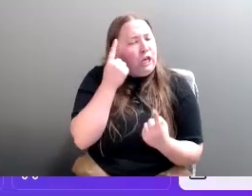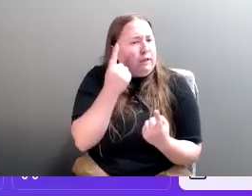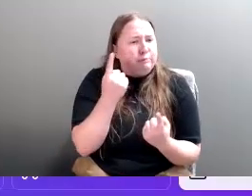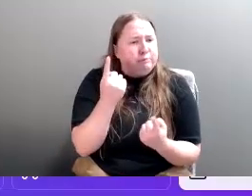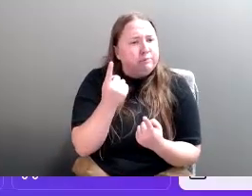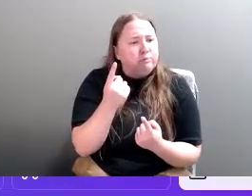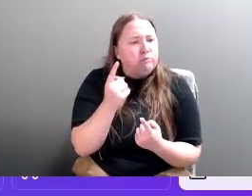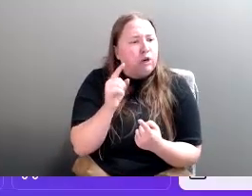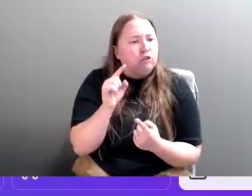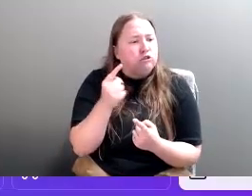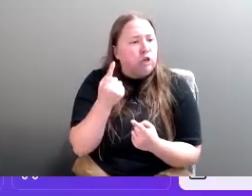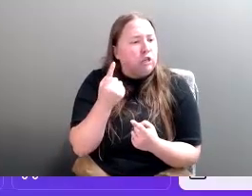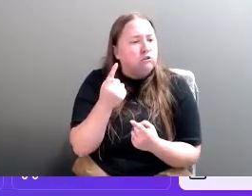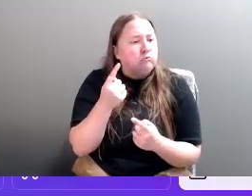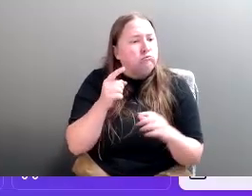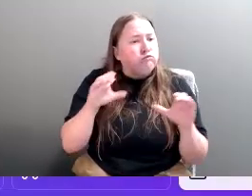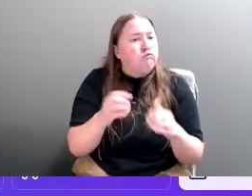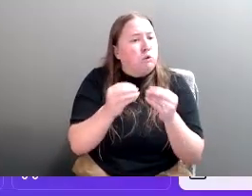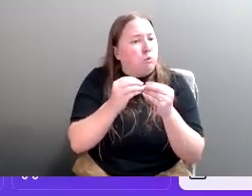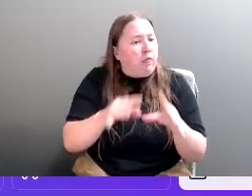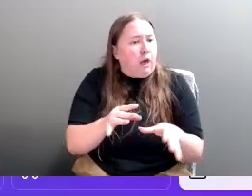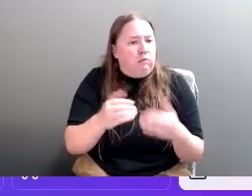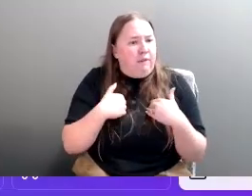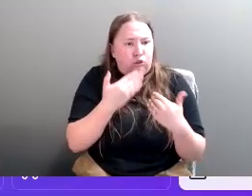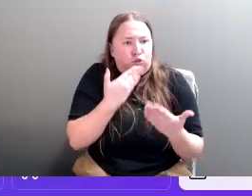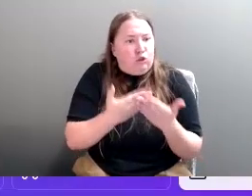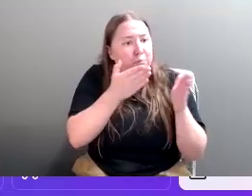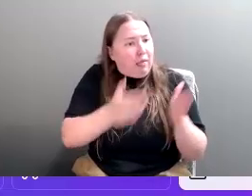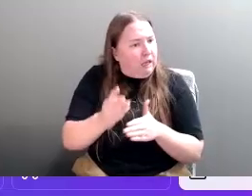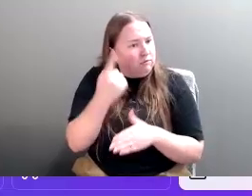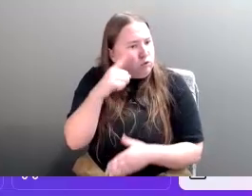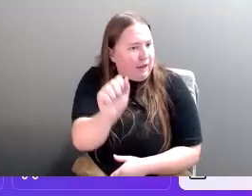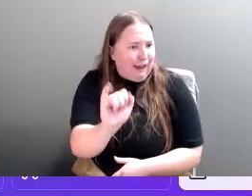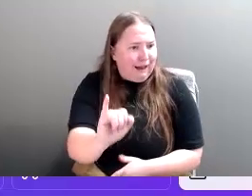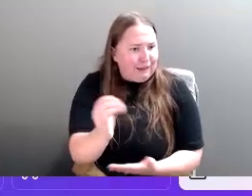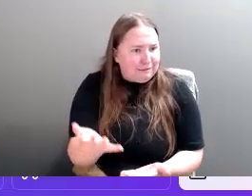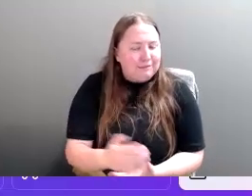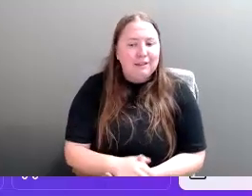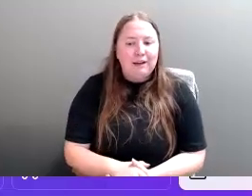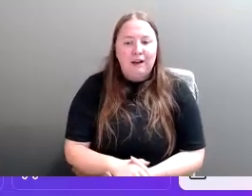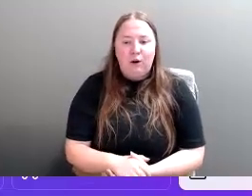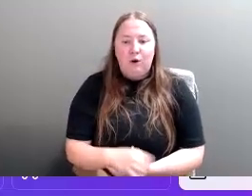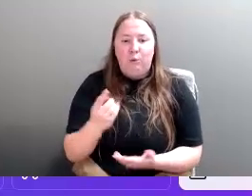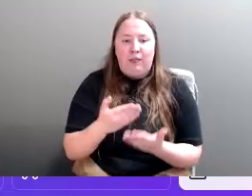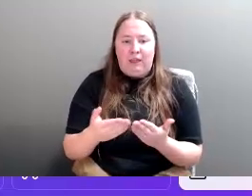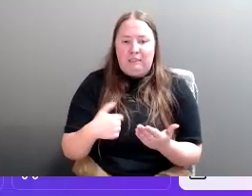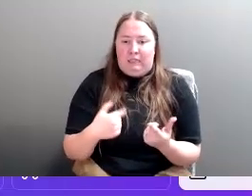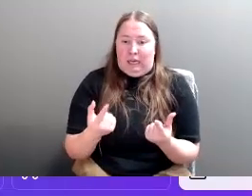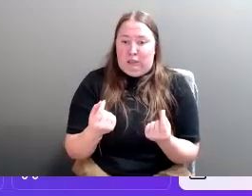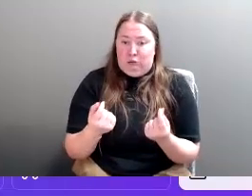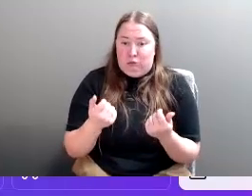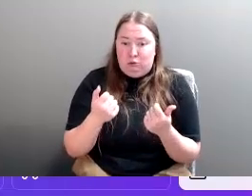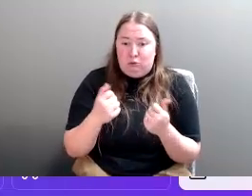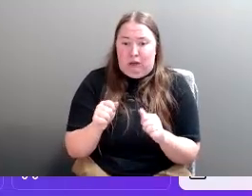implementing without actually having a good plan for this, right? One of the things I do to try to